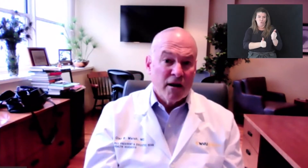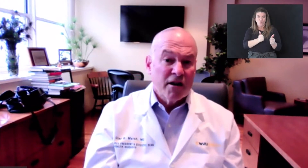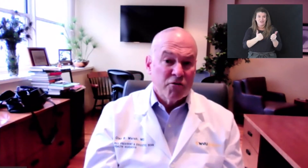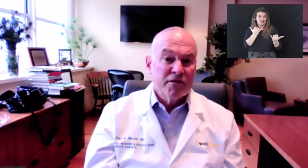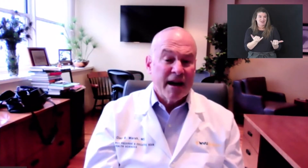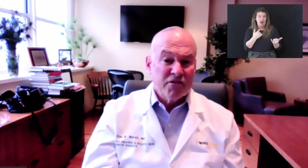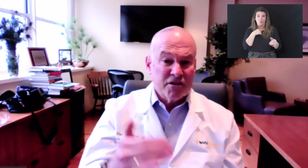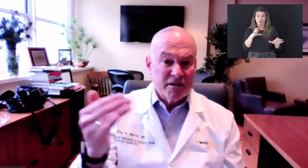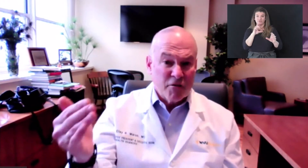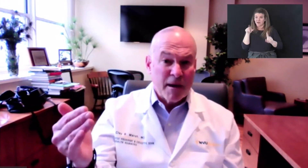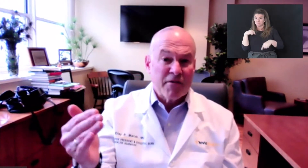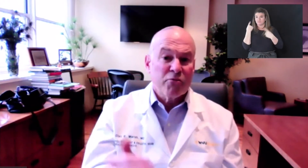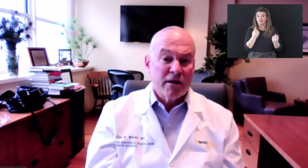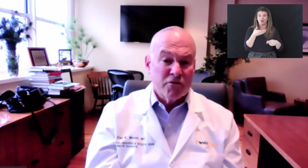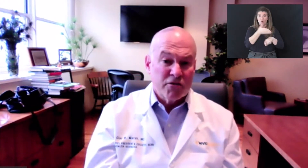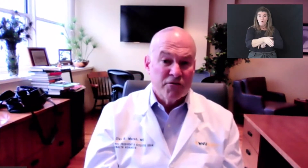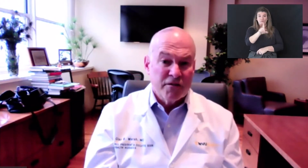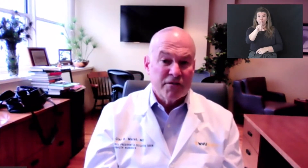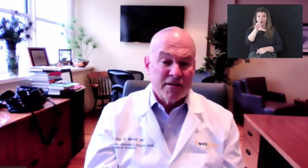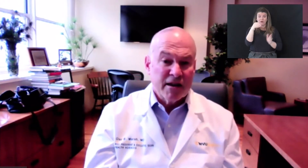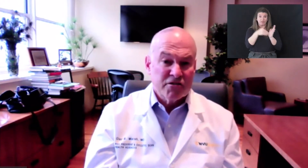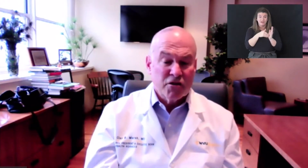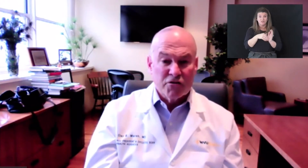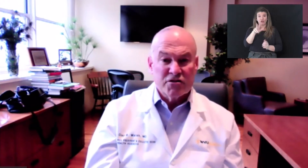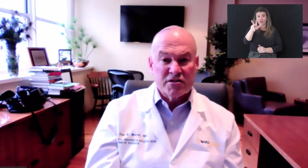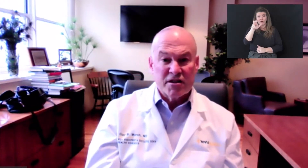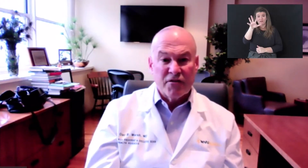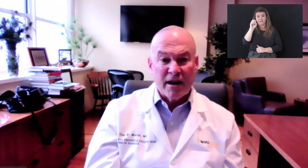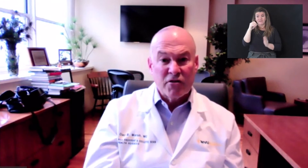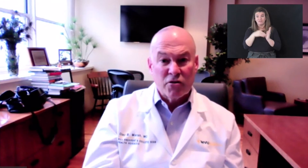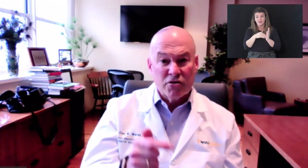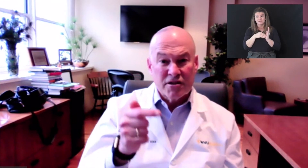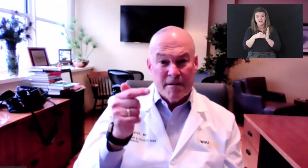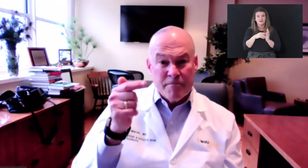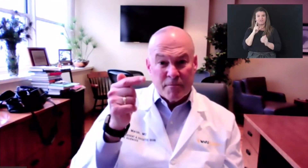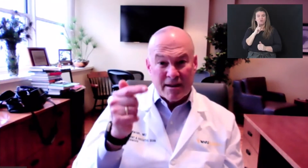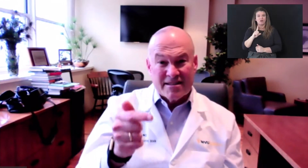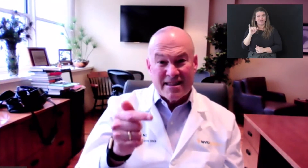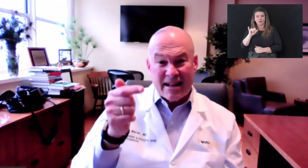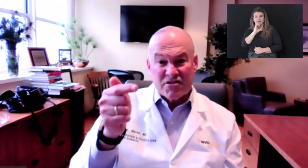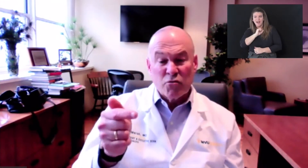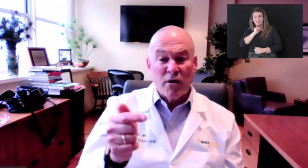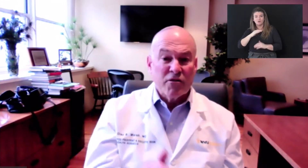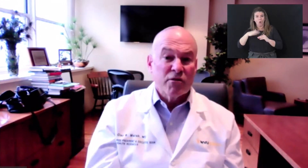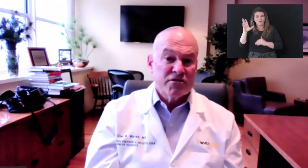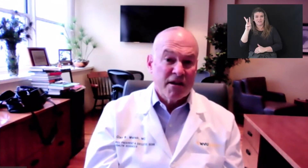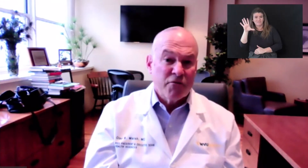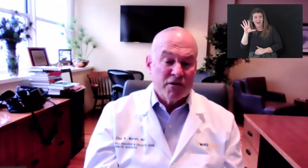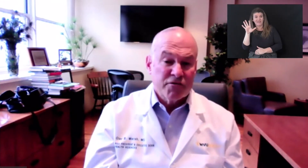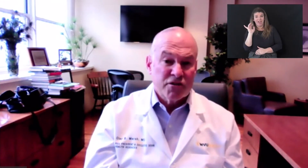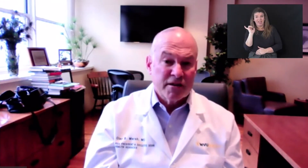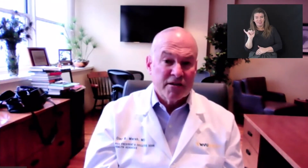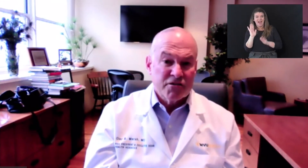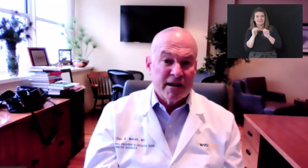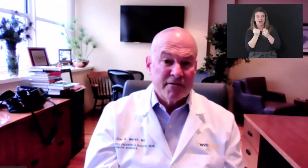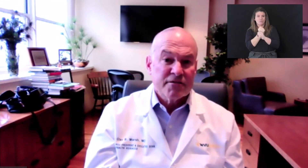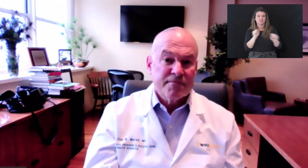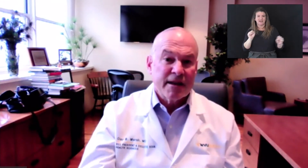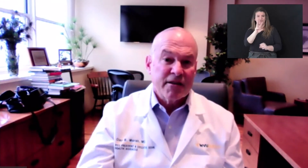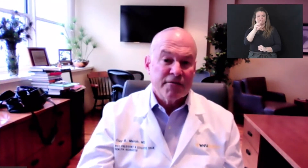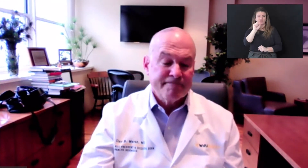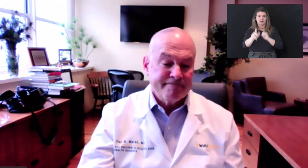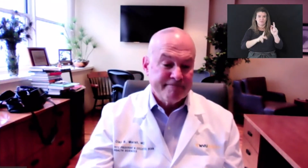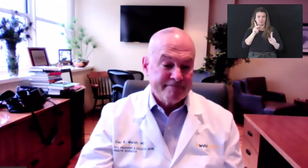now over 100,000 of about 350,000 over 65-year-olds, because that's the way that we save West Virginians'